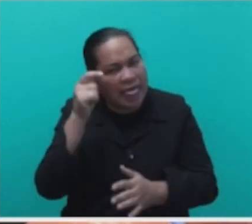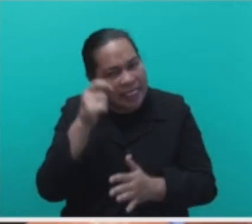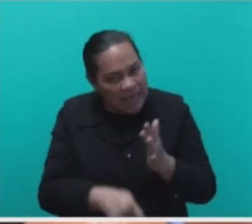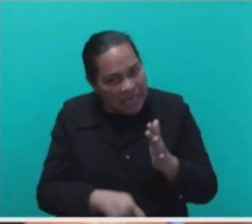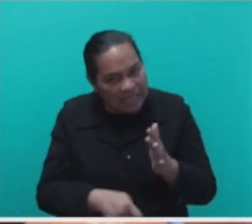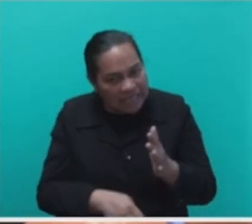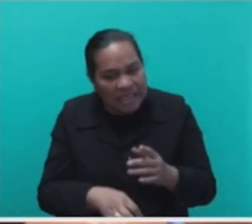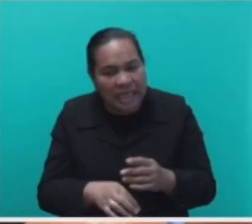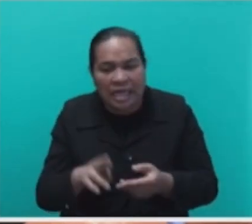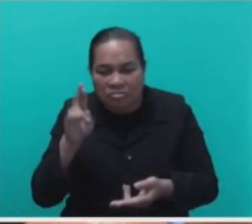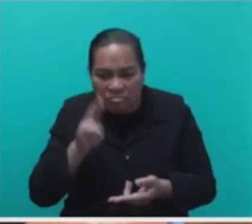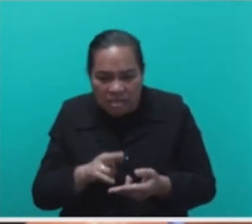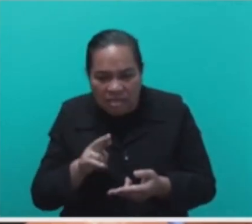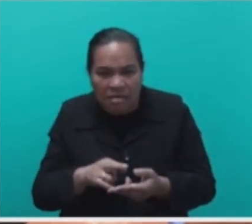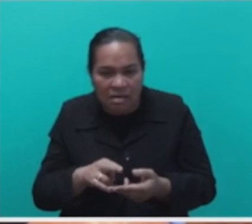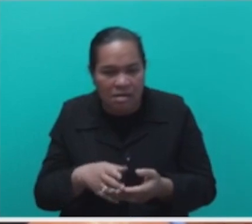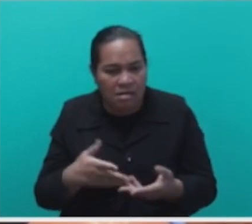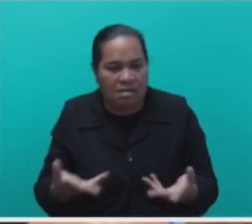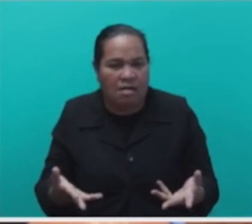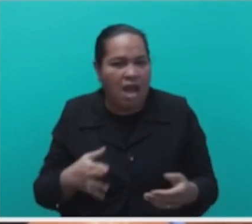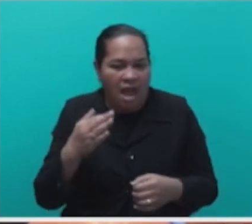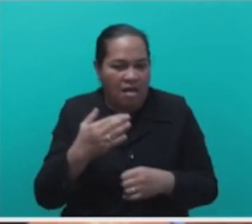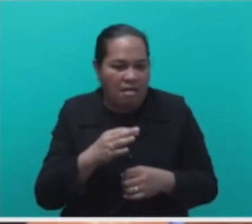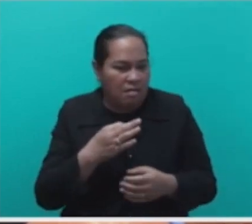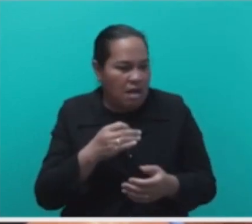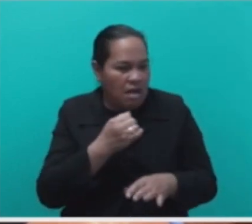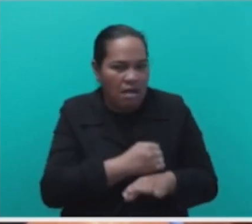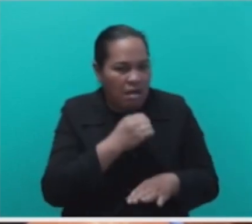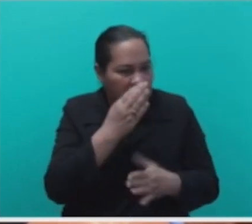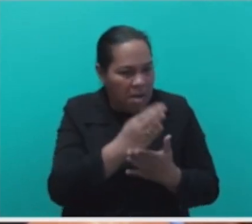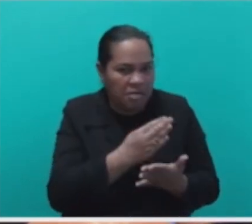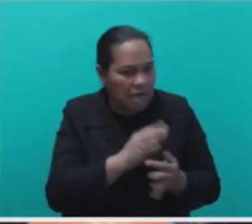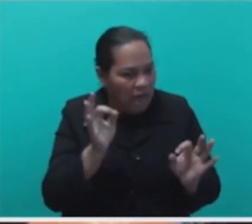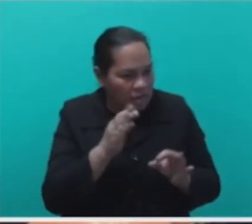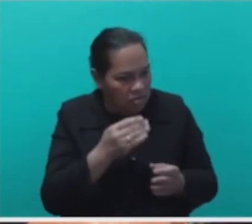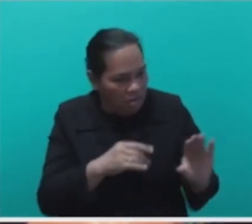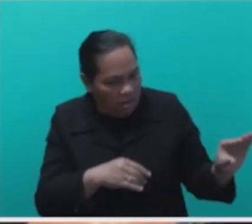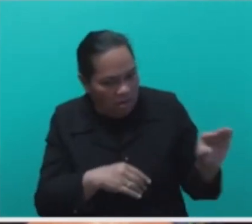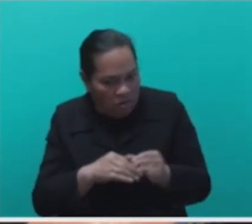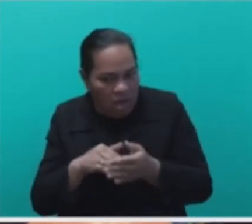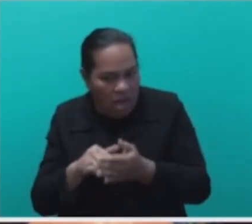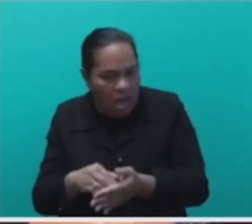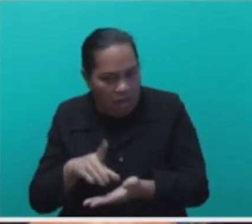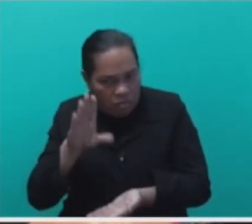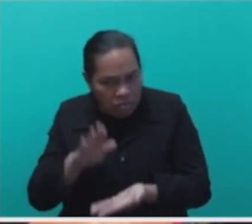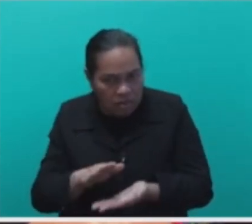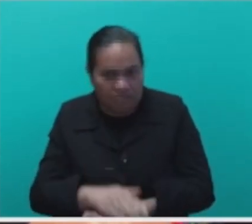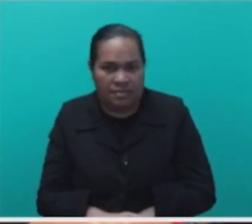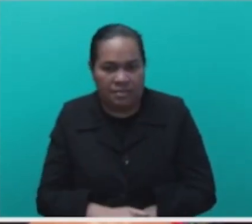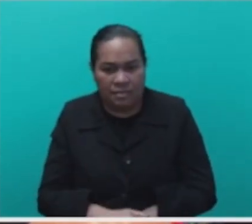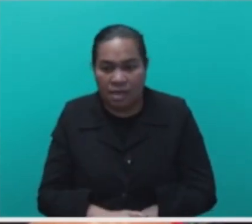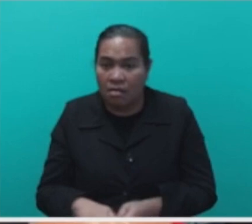cushion this impact beyond the lame excuse that prices will continue to